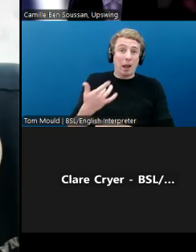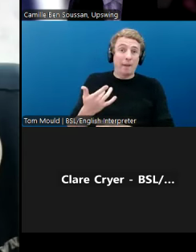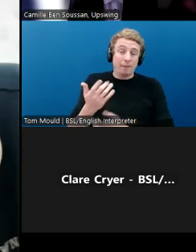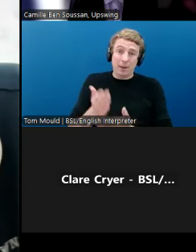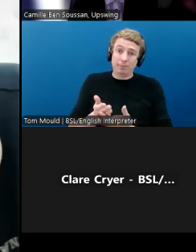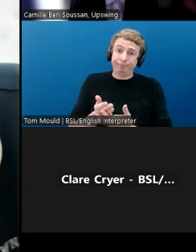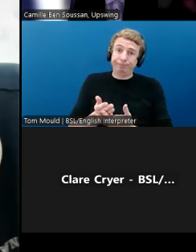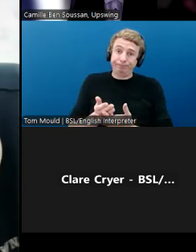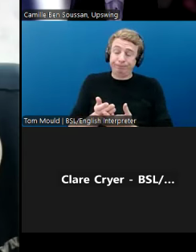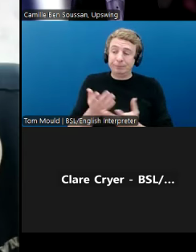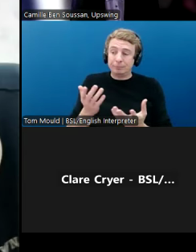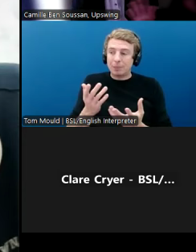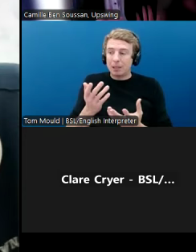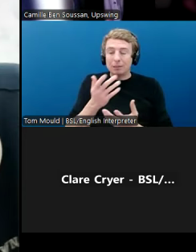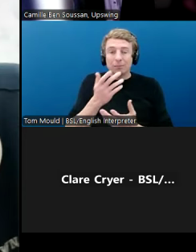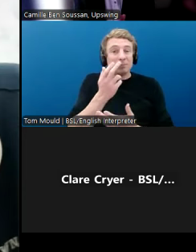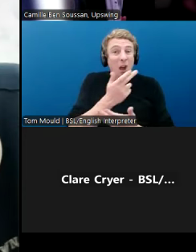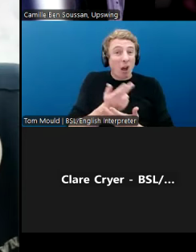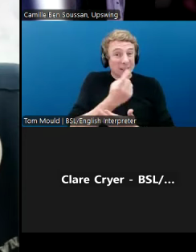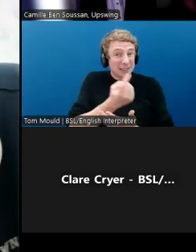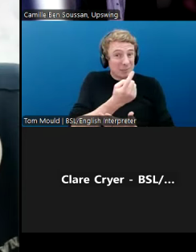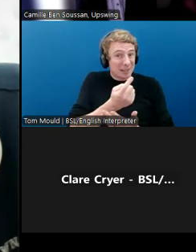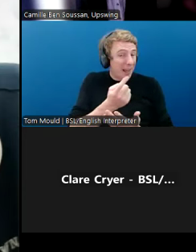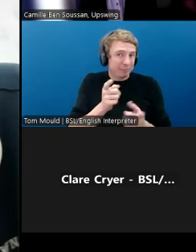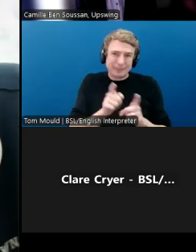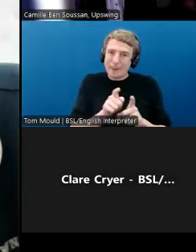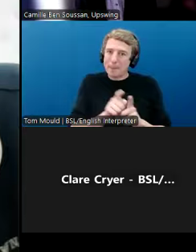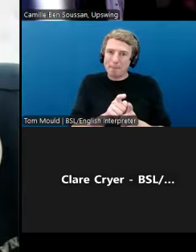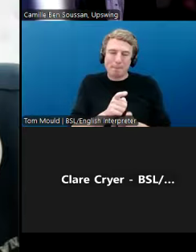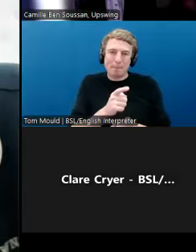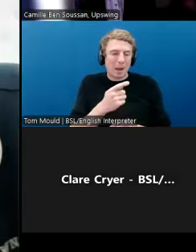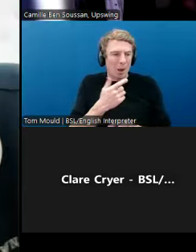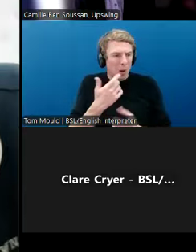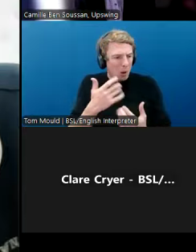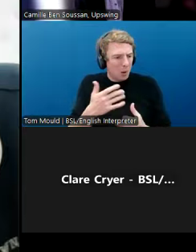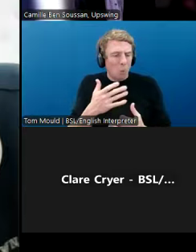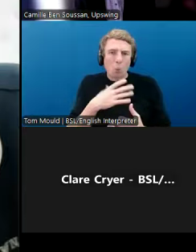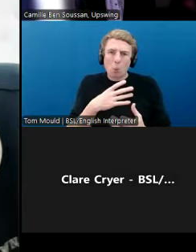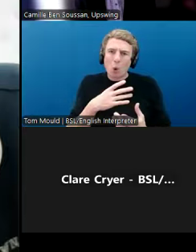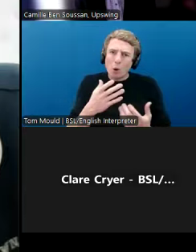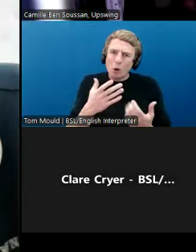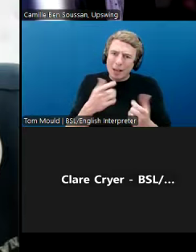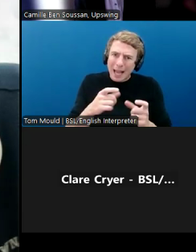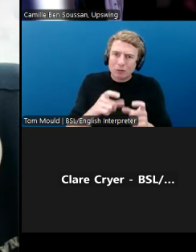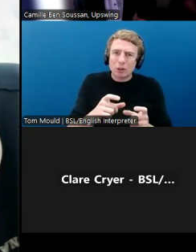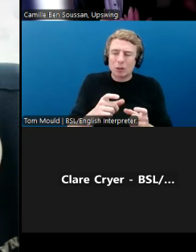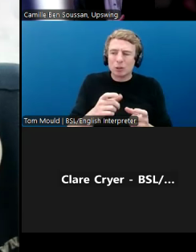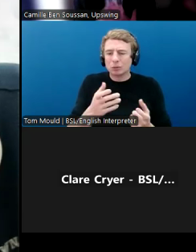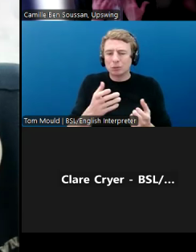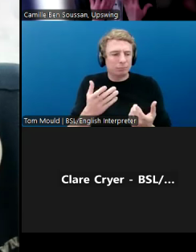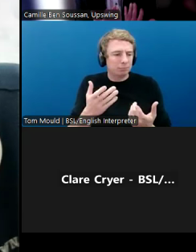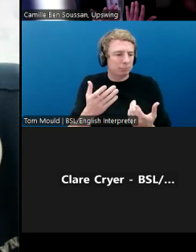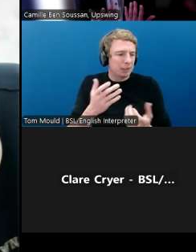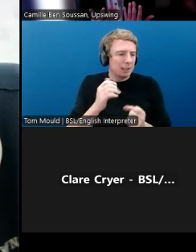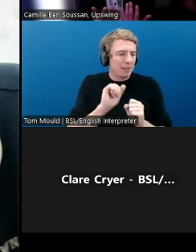artists that we trained. And, you know, they came out with a desire to continue the work, to explore their own kind of practice.